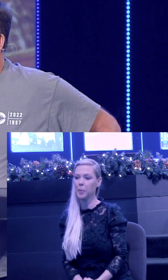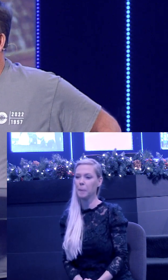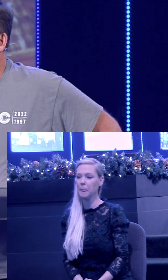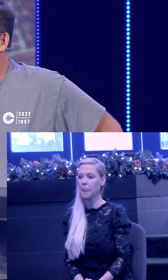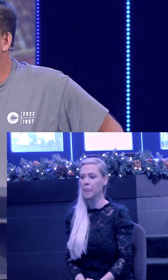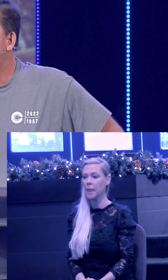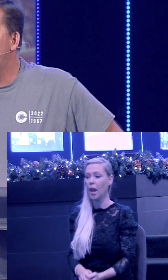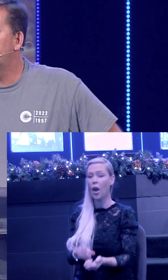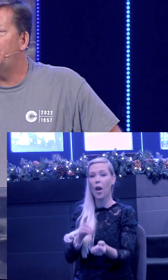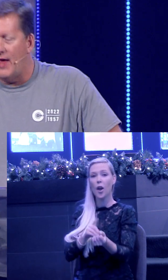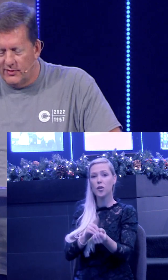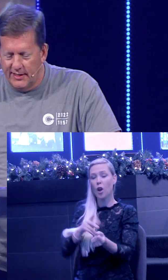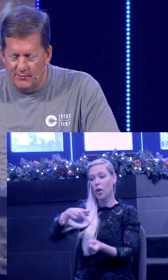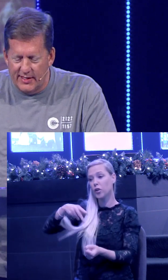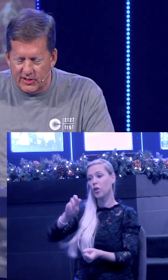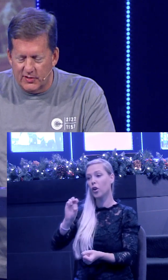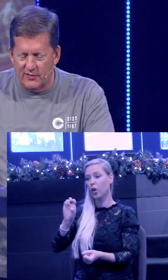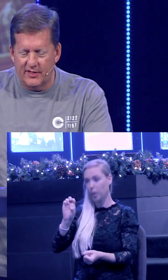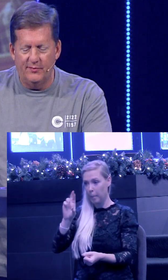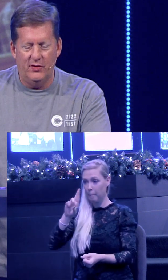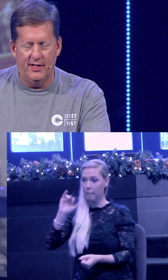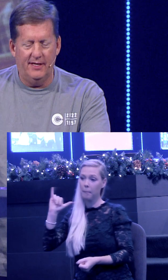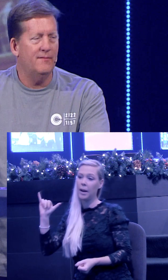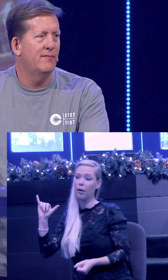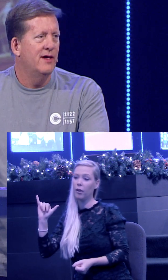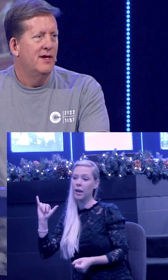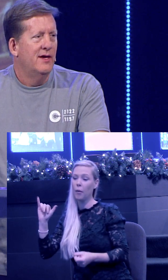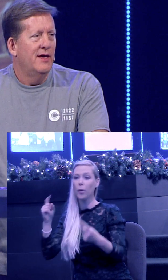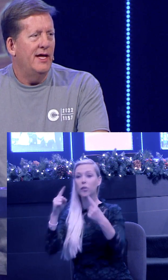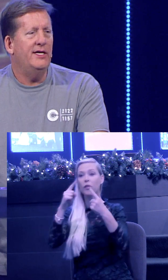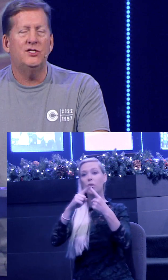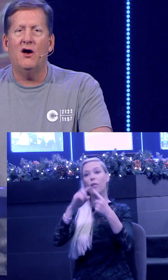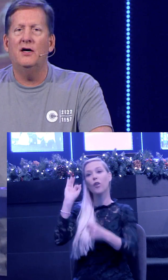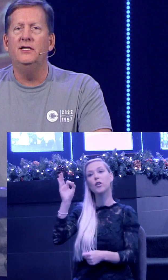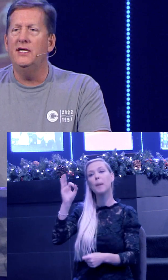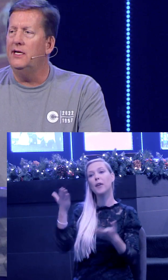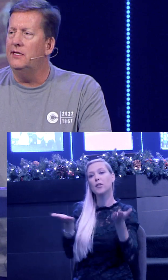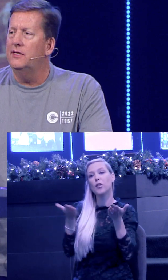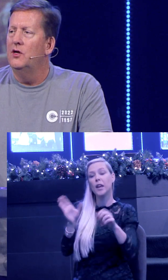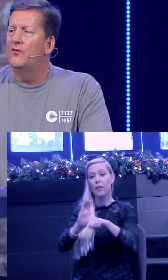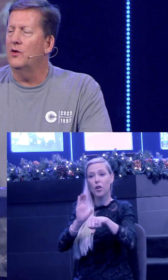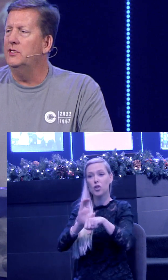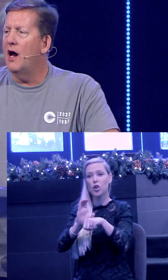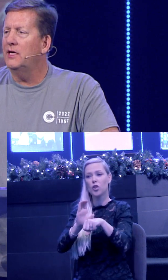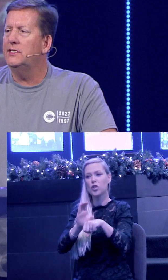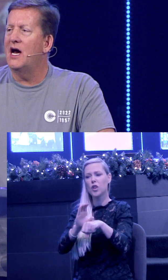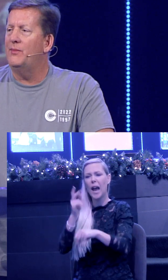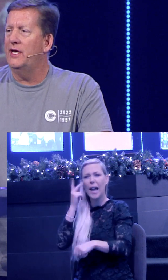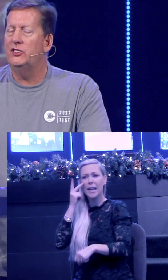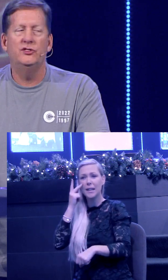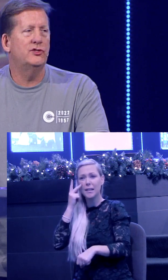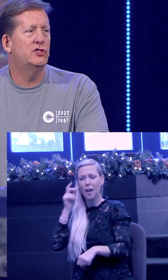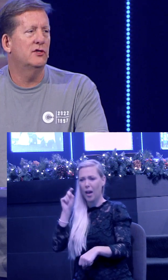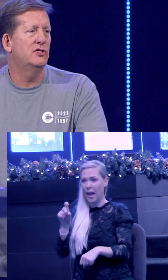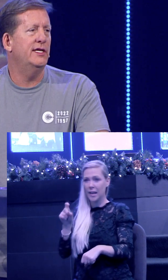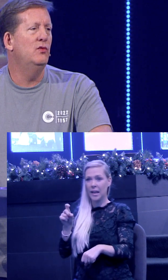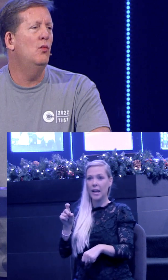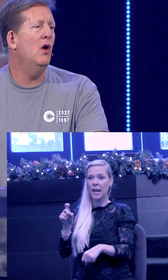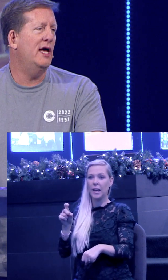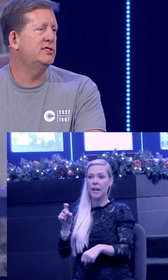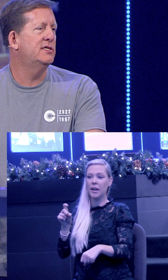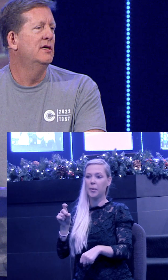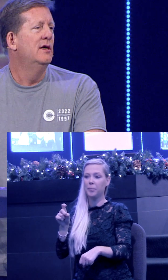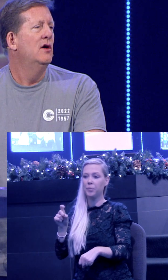Dr. Perry Cook was the founding minister of community. And he saw a need for a non-denominational church